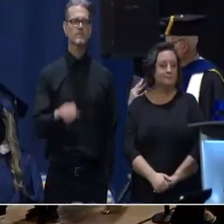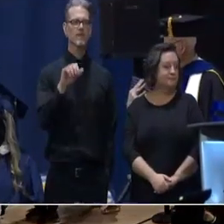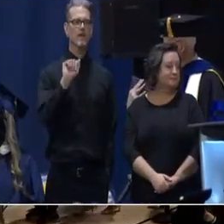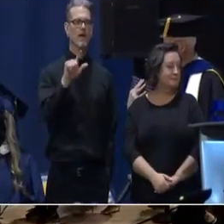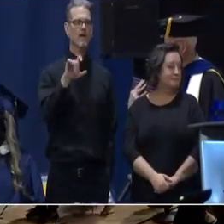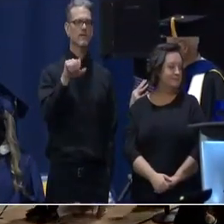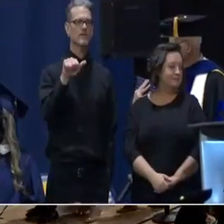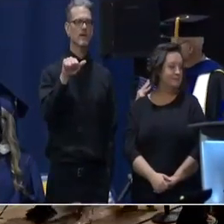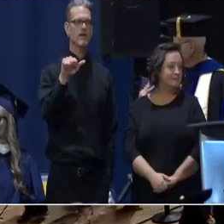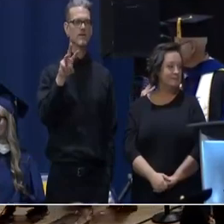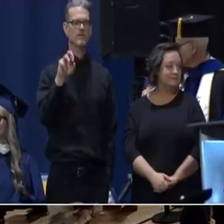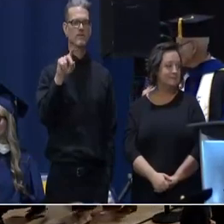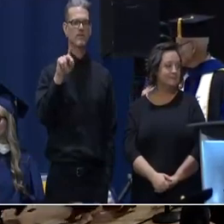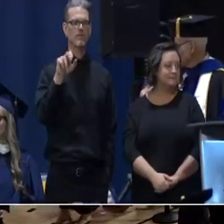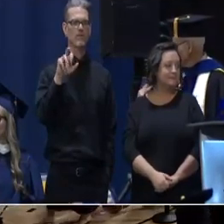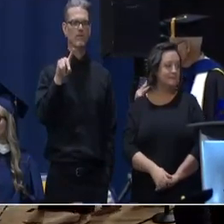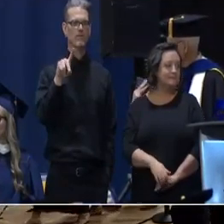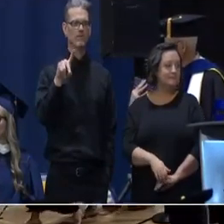Alyssa Woodward.